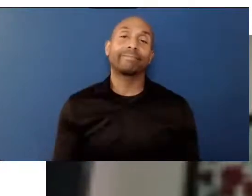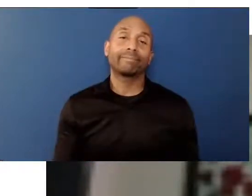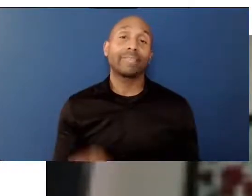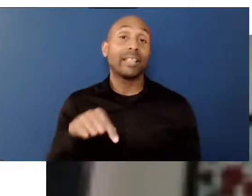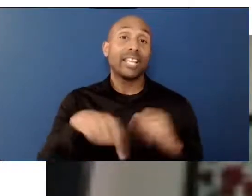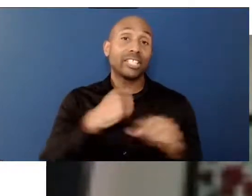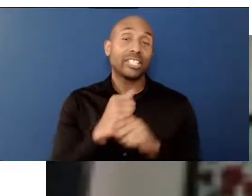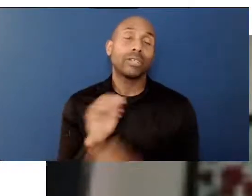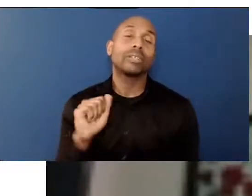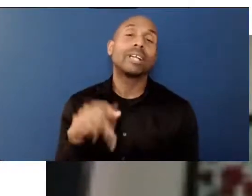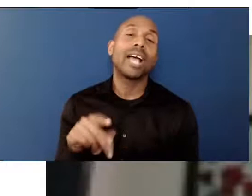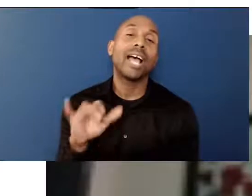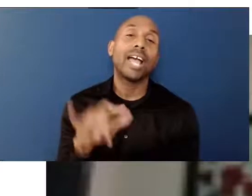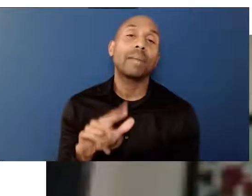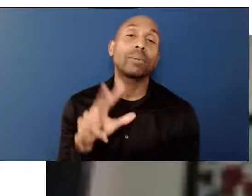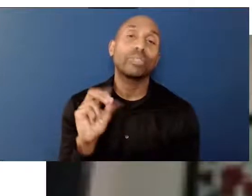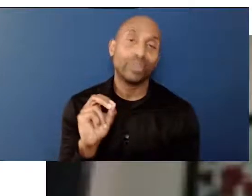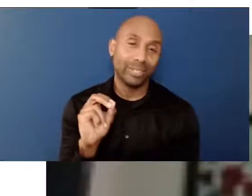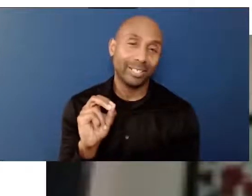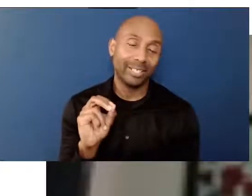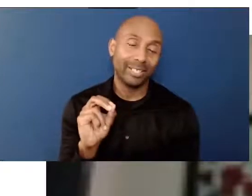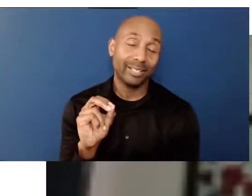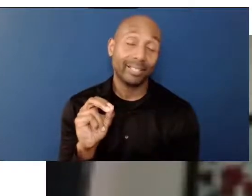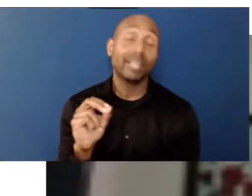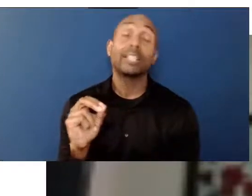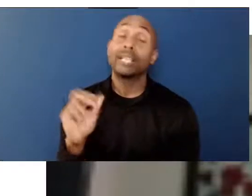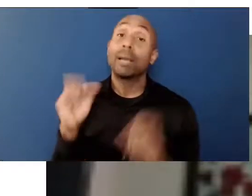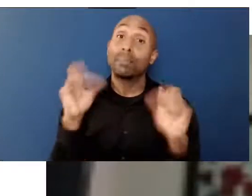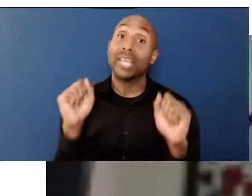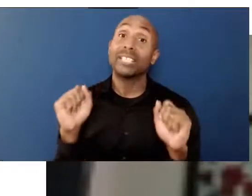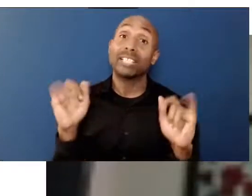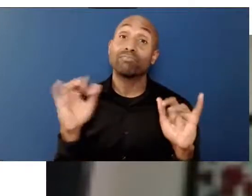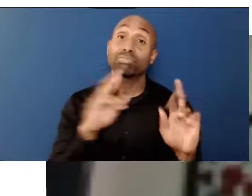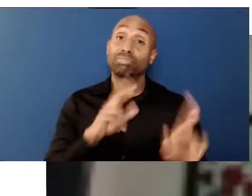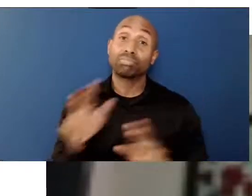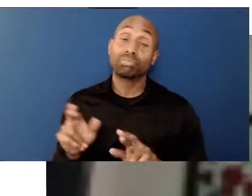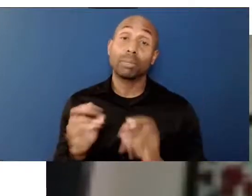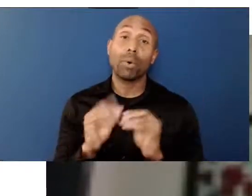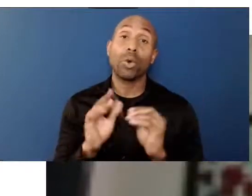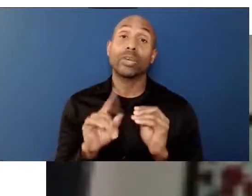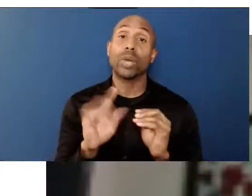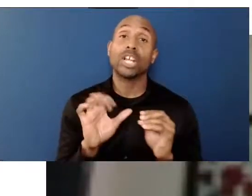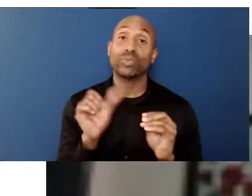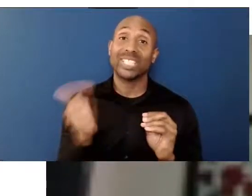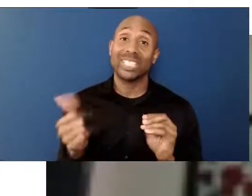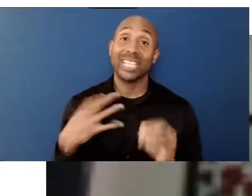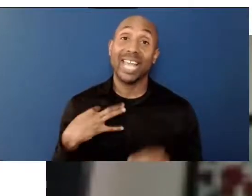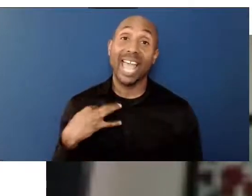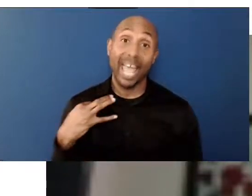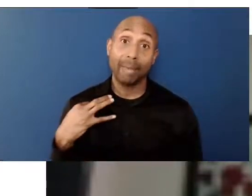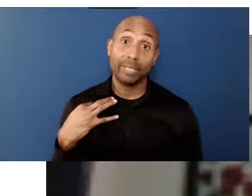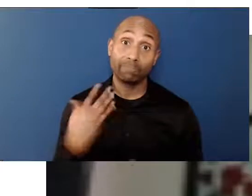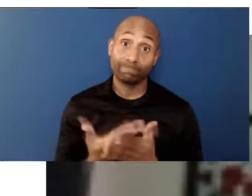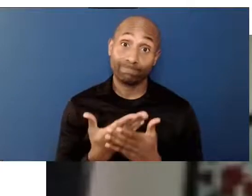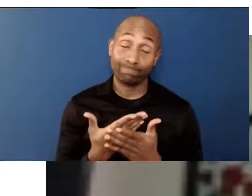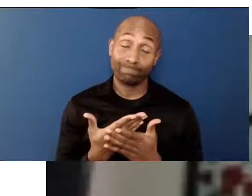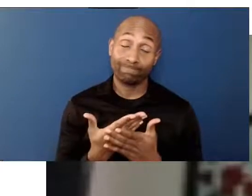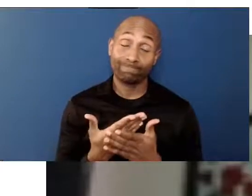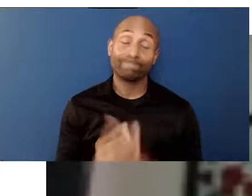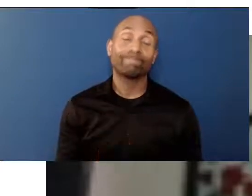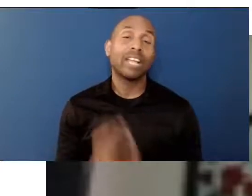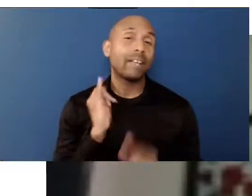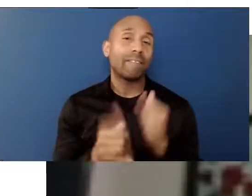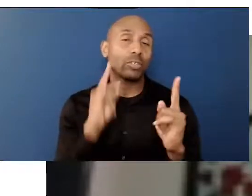a amazing response. Over 110 applications are in. So they have not, Minister has not made final decision,